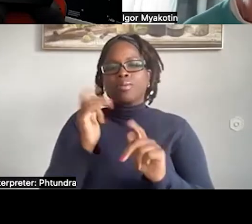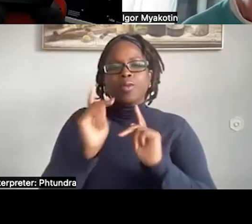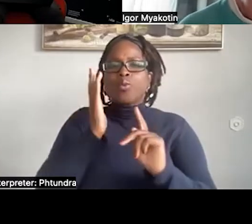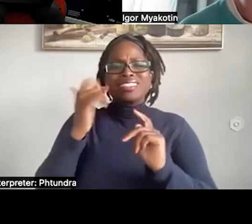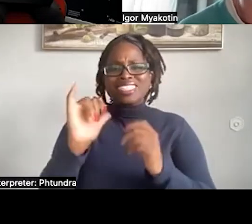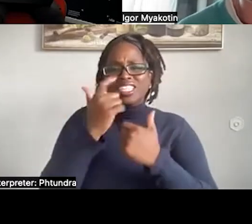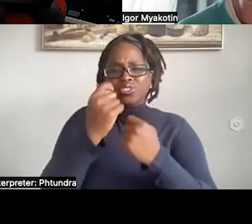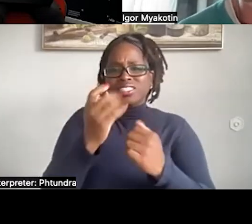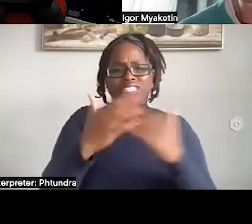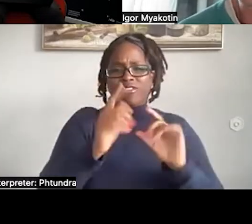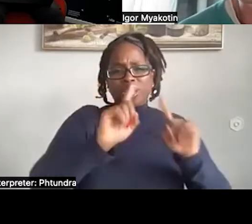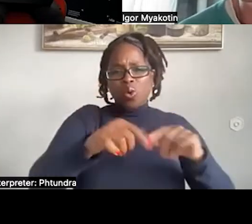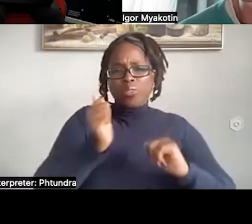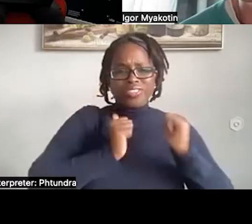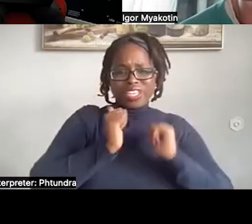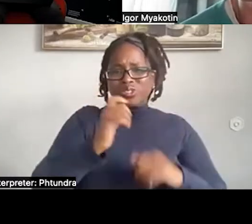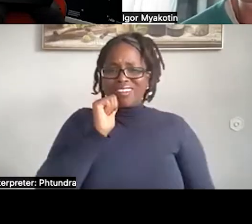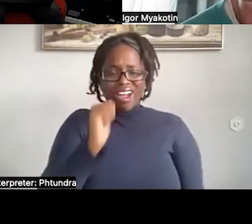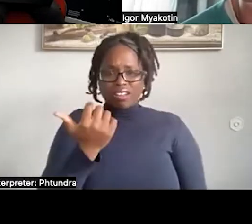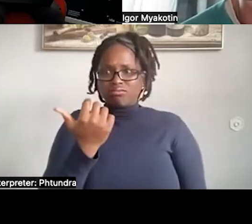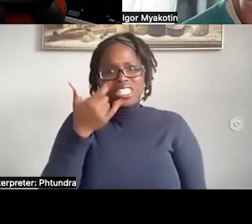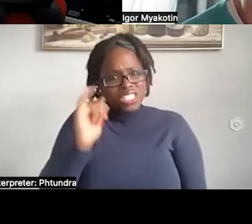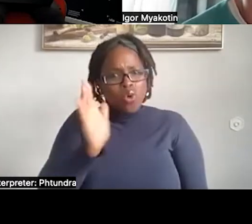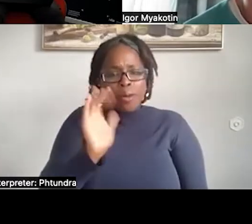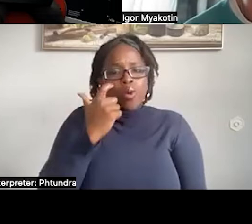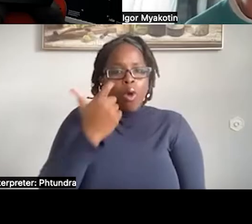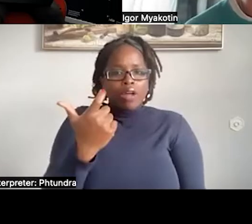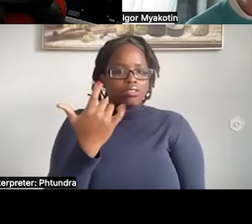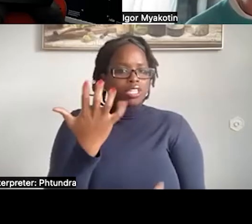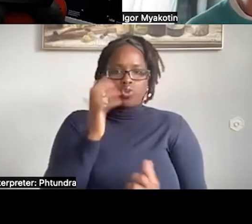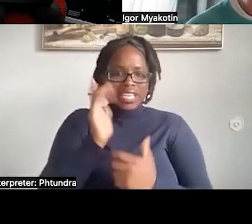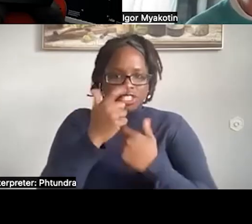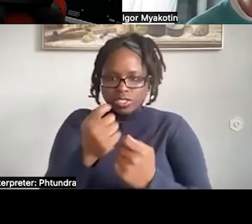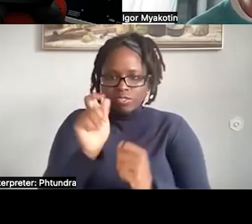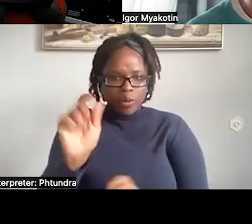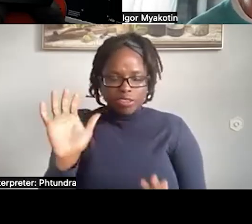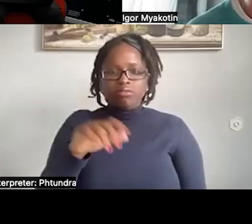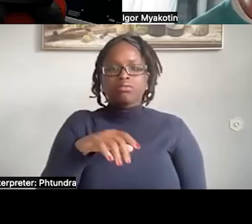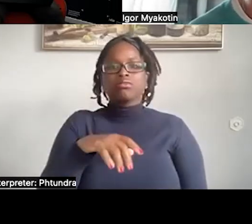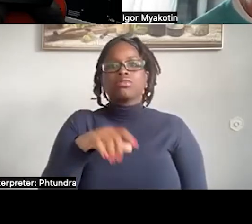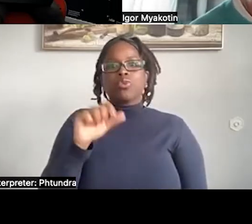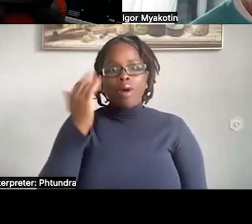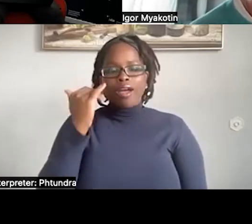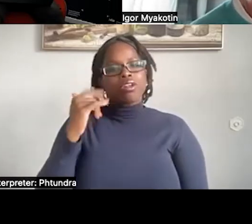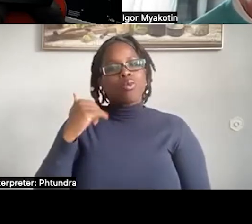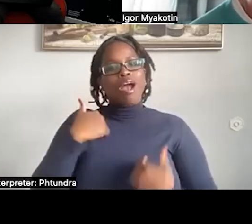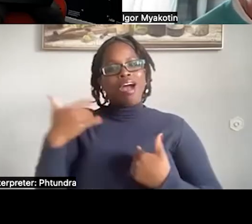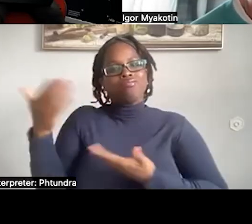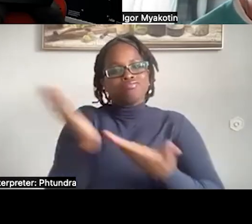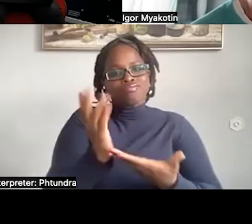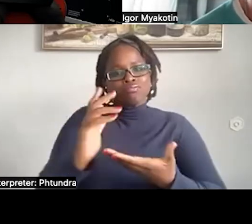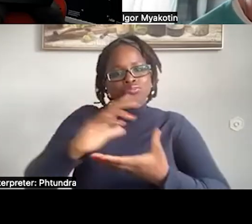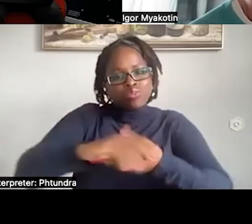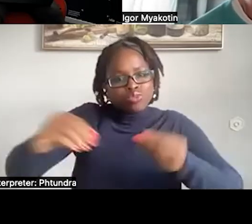cinema. And if you know, instead of bringing those very sensationalist stories that, you know, grab